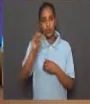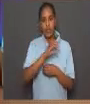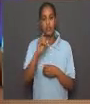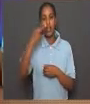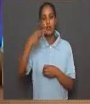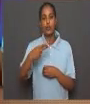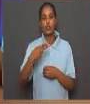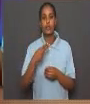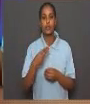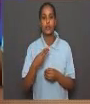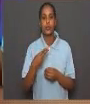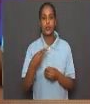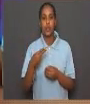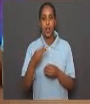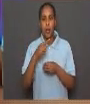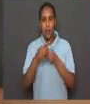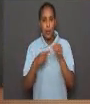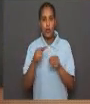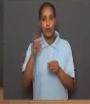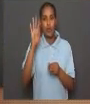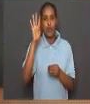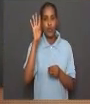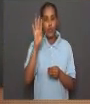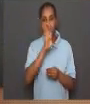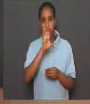the hydrogen to about